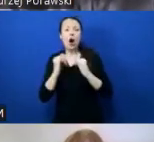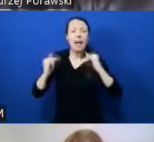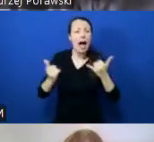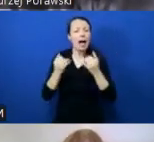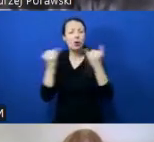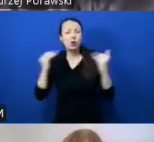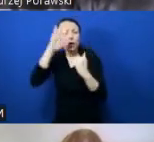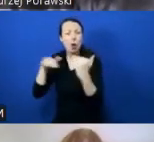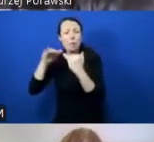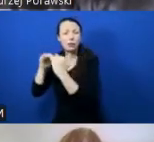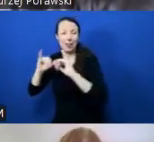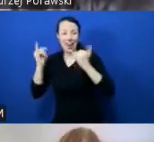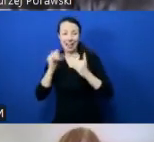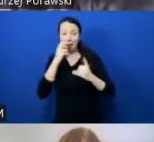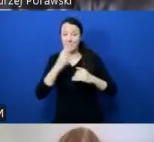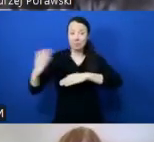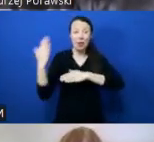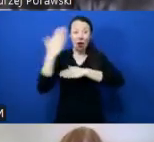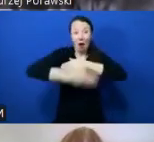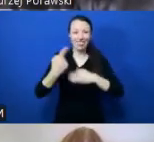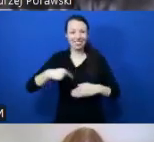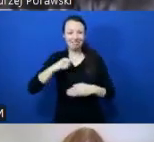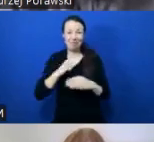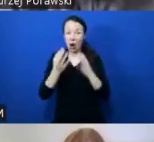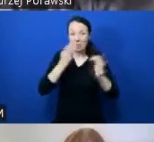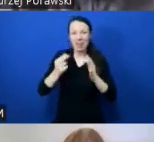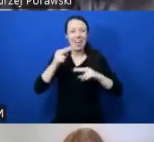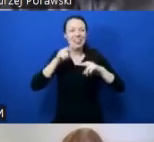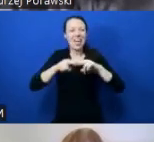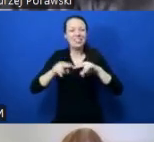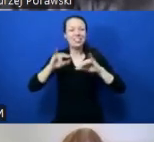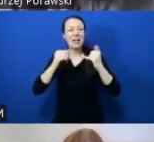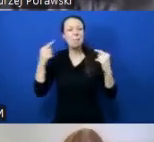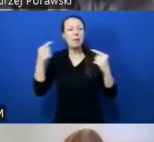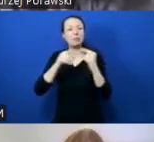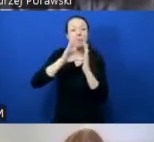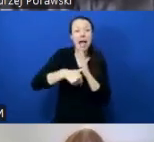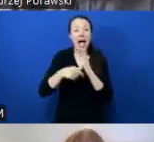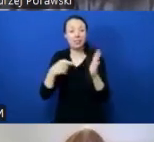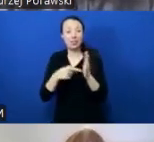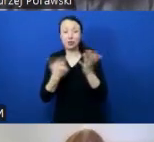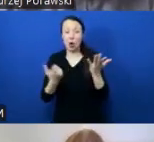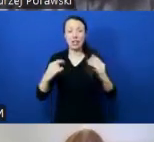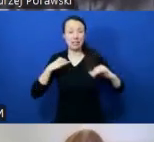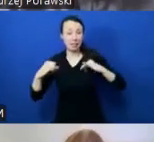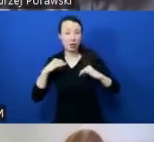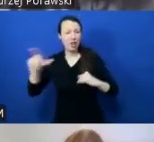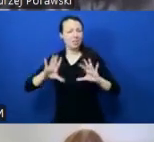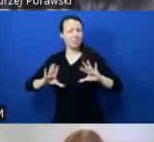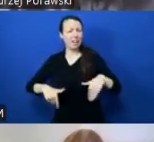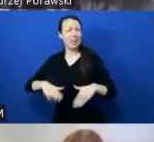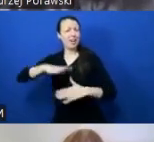with biodiversity in focus? And we'll finish by discussing with one tool that is helpful in managing cities that is